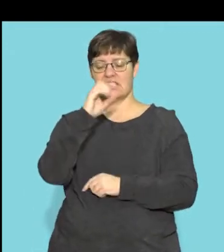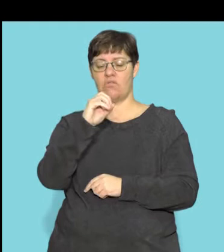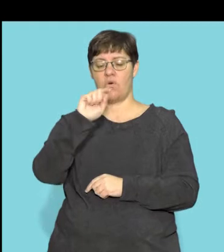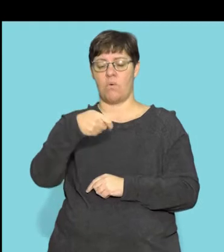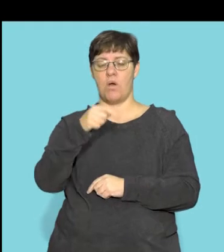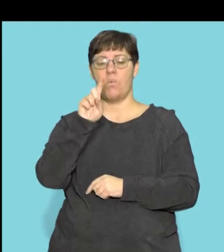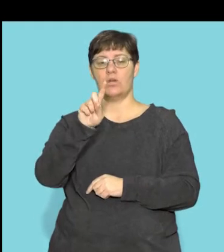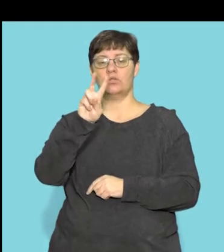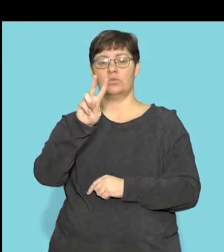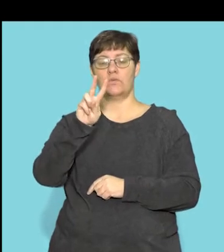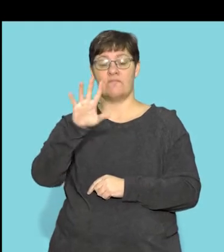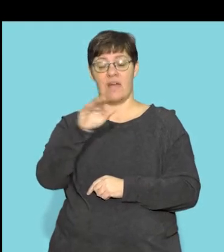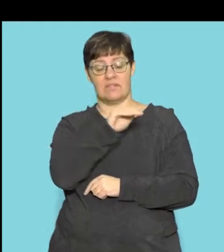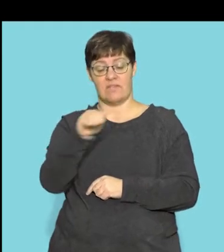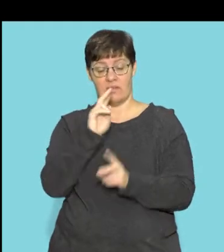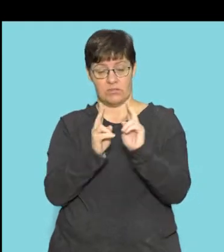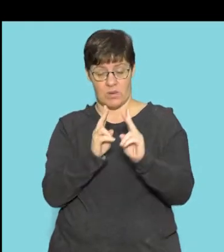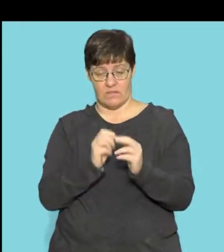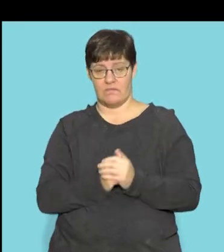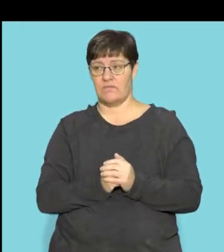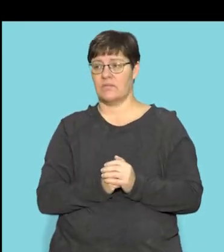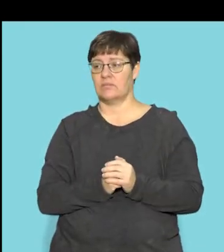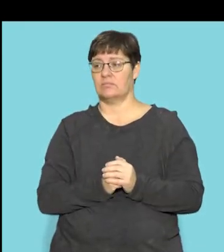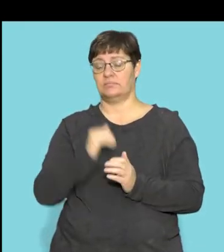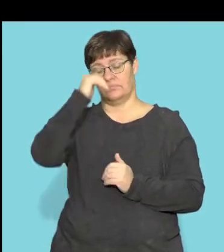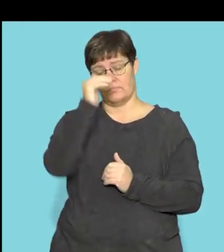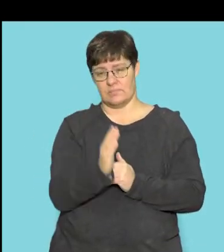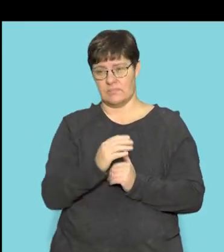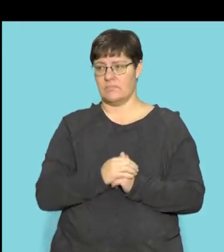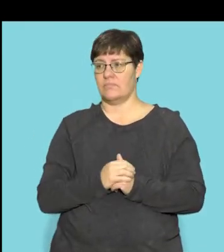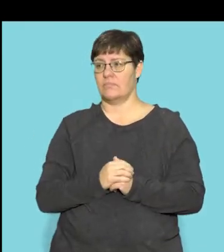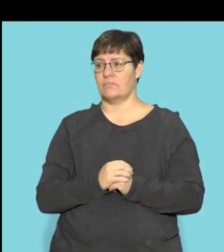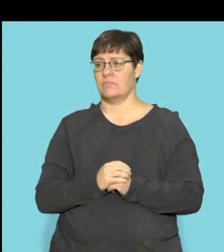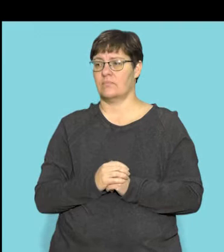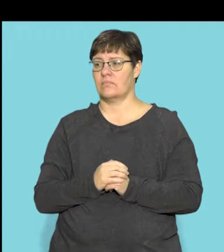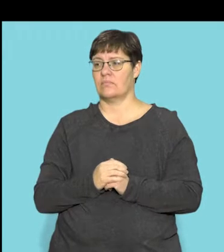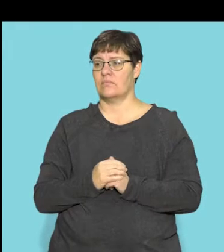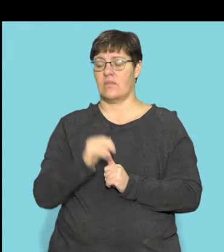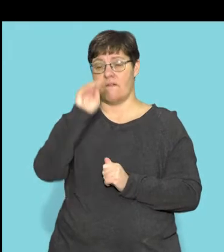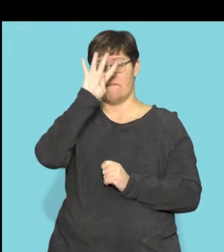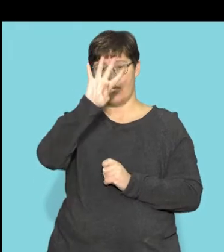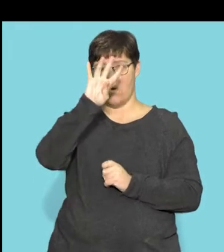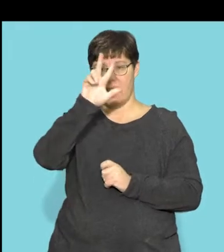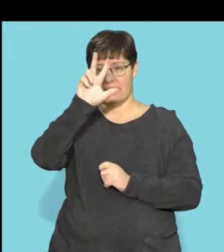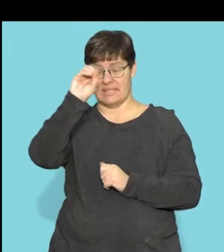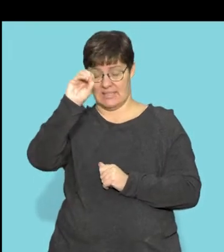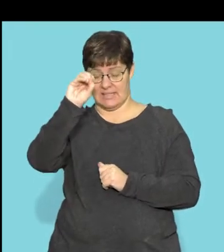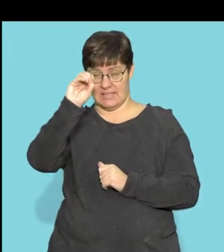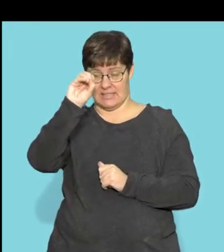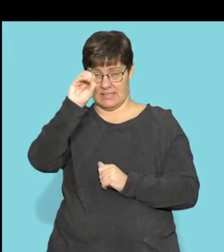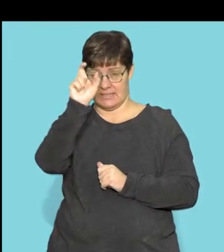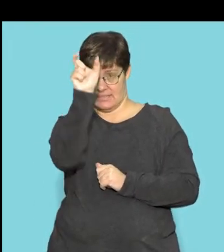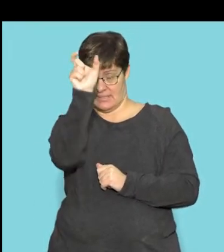0.125 divided by 12 to the exponent of 480, and